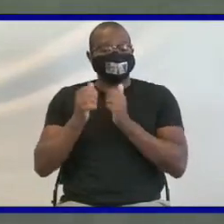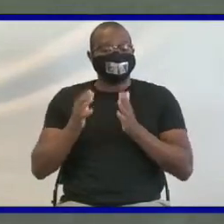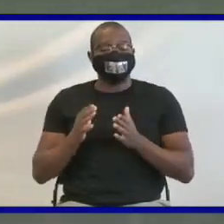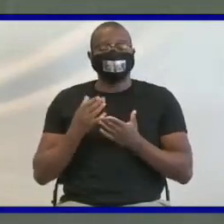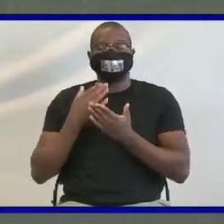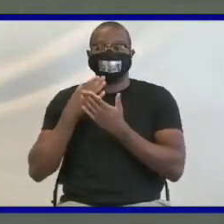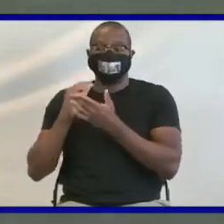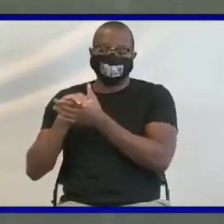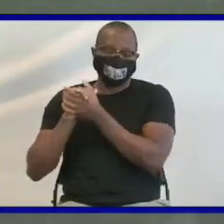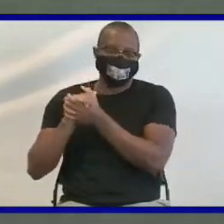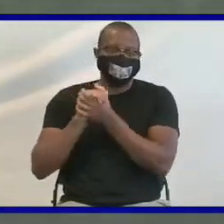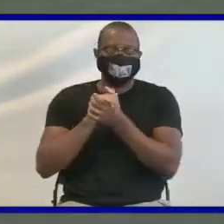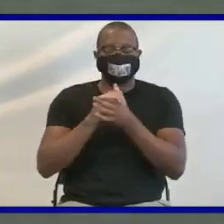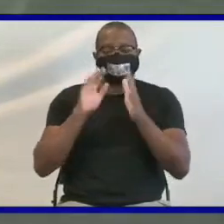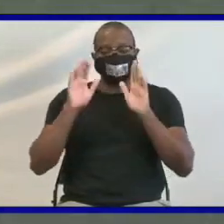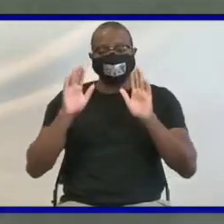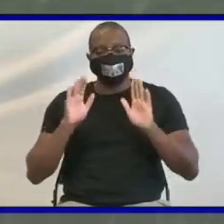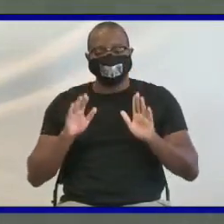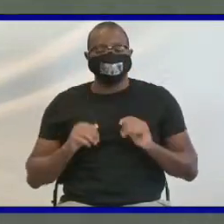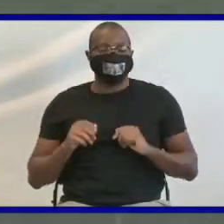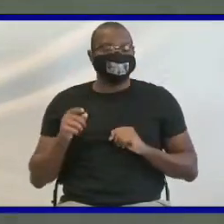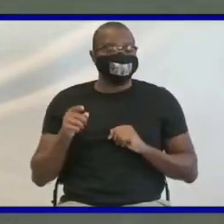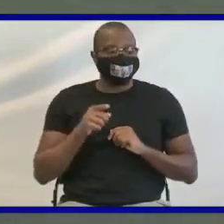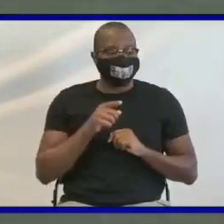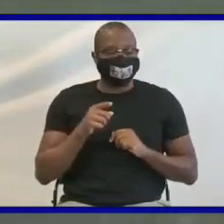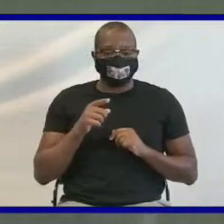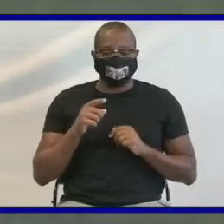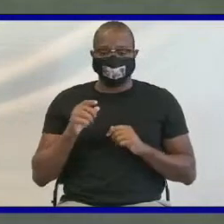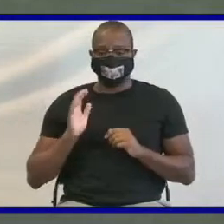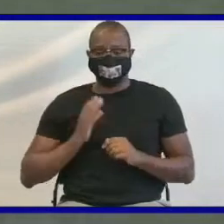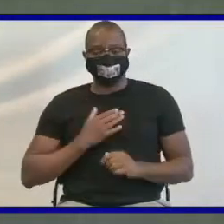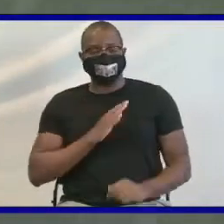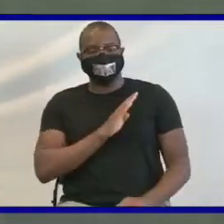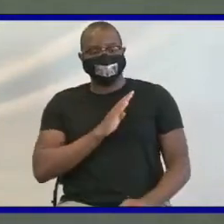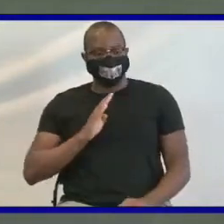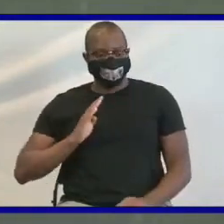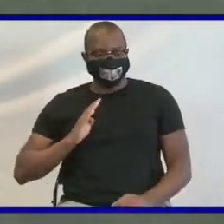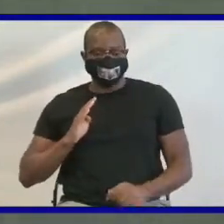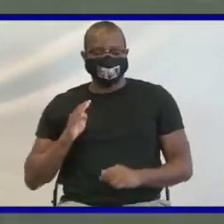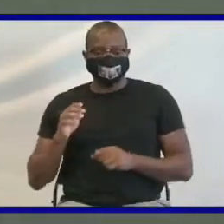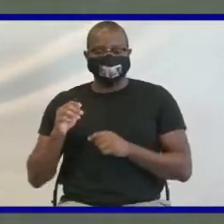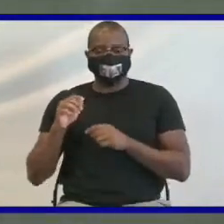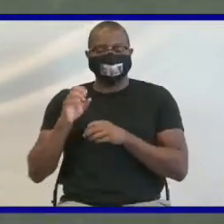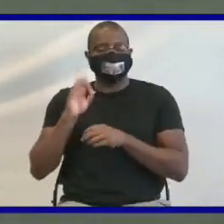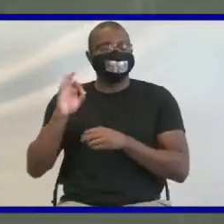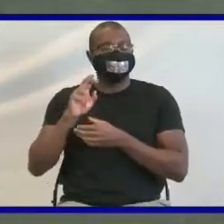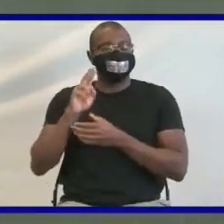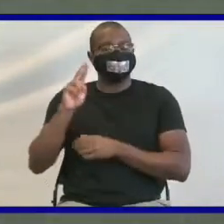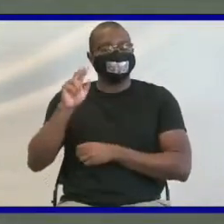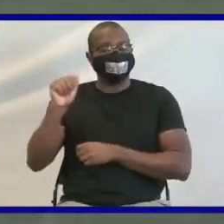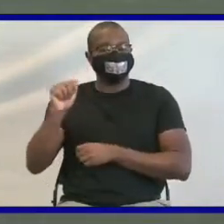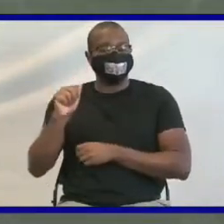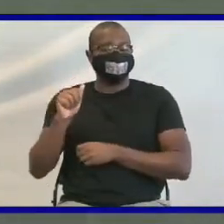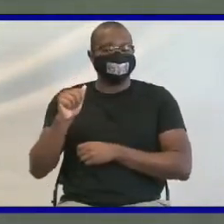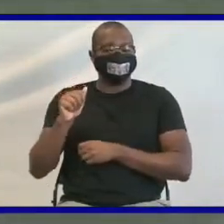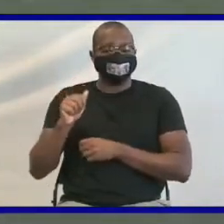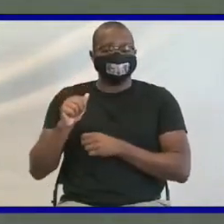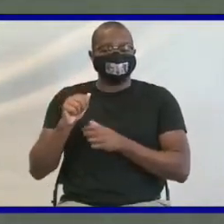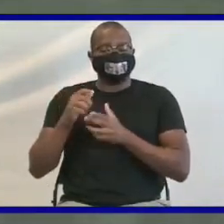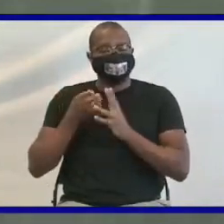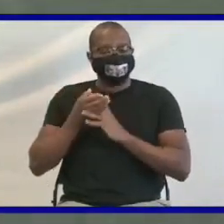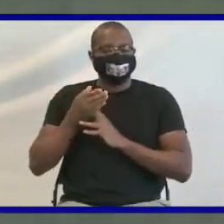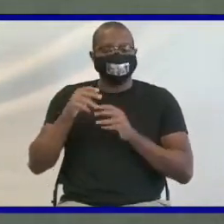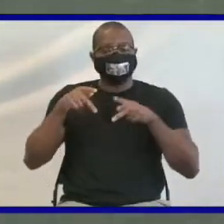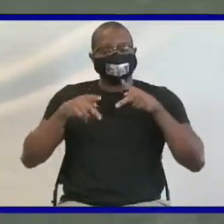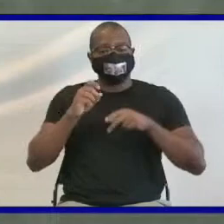achievement. Exercising the authority of the trustees of the University of Akron, legally vested by the people of the